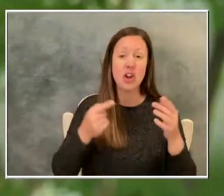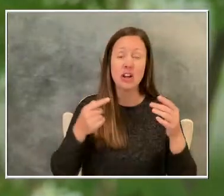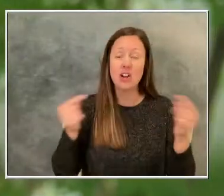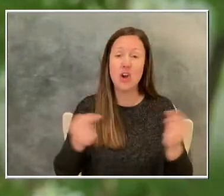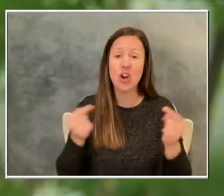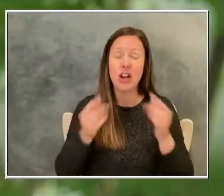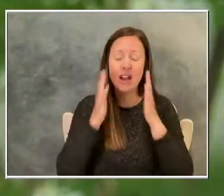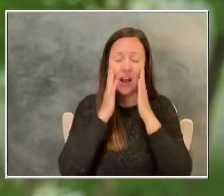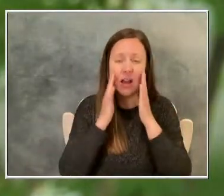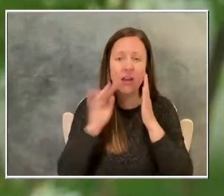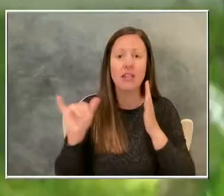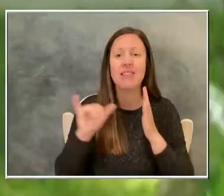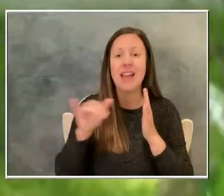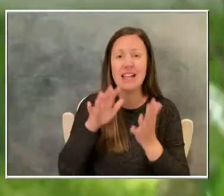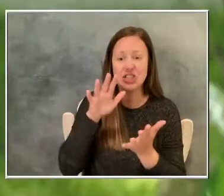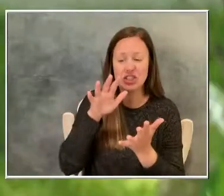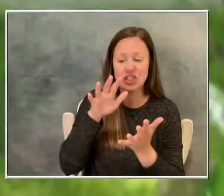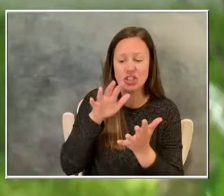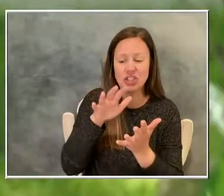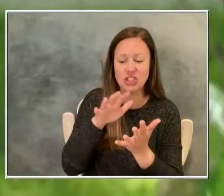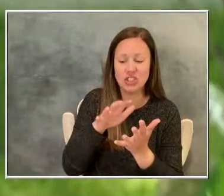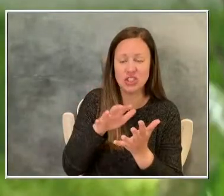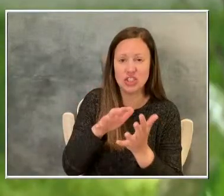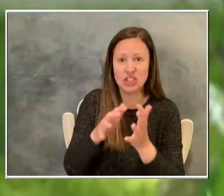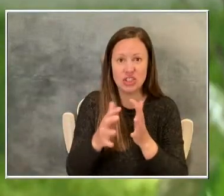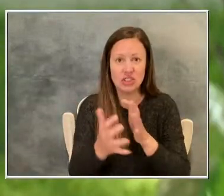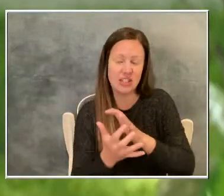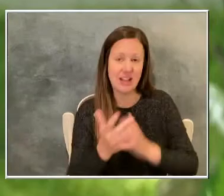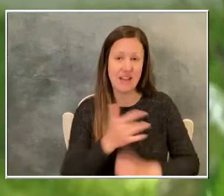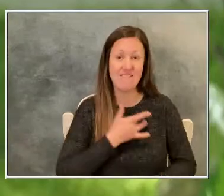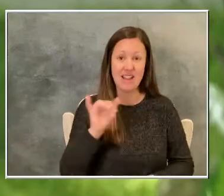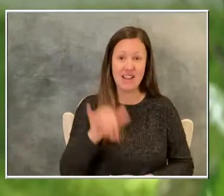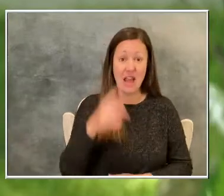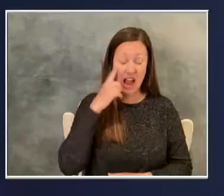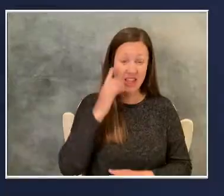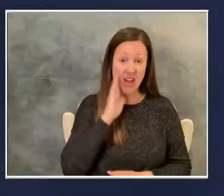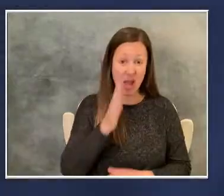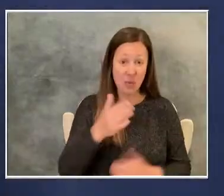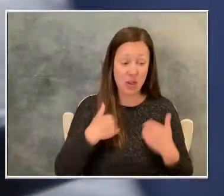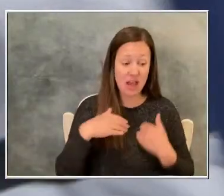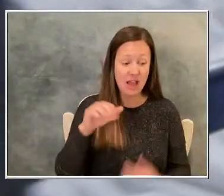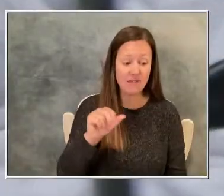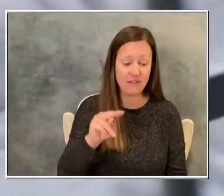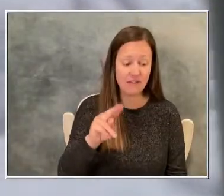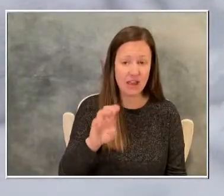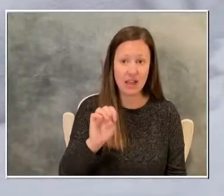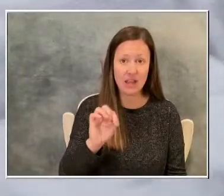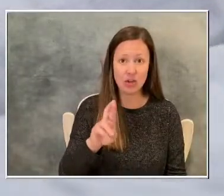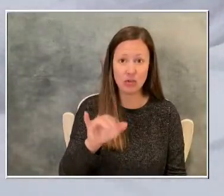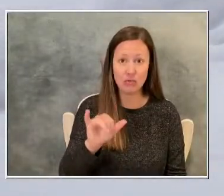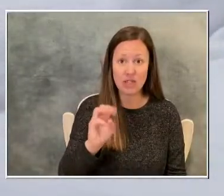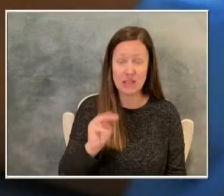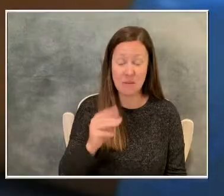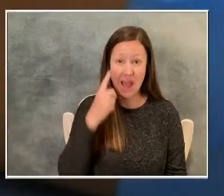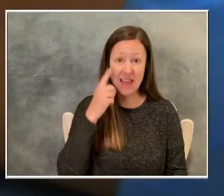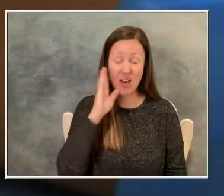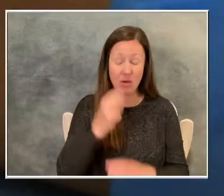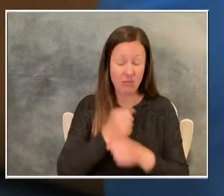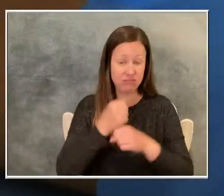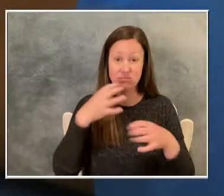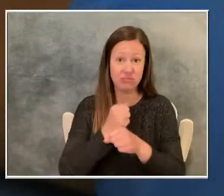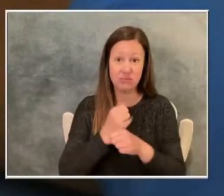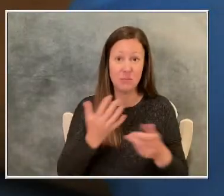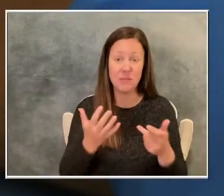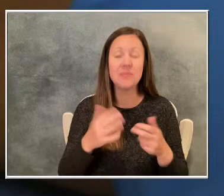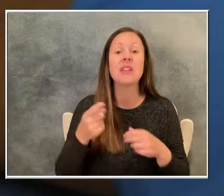grip and was just turning it. And I thought, I'm going to have an aneurysm. I'm going to blow. She was rushed to her community hospital where they ran